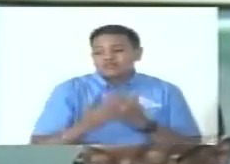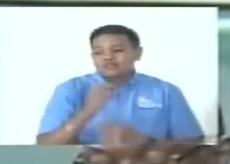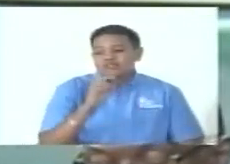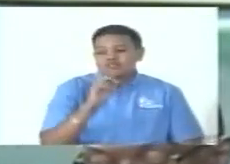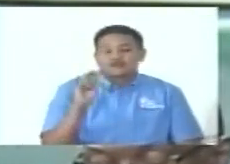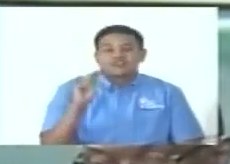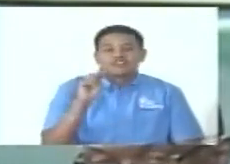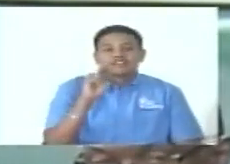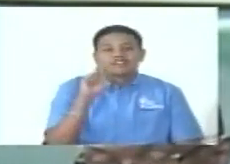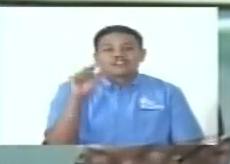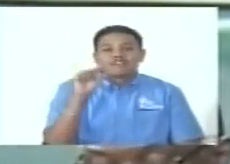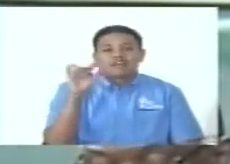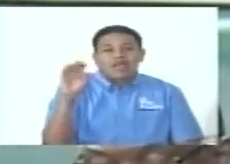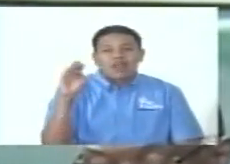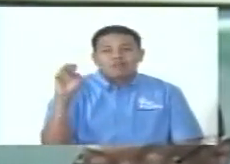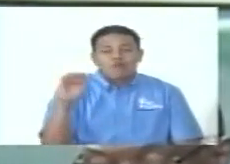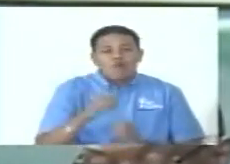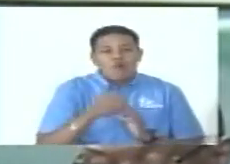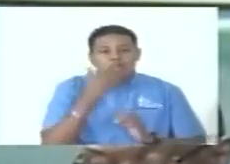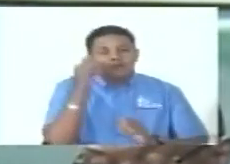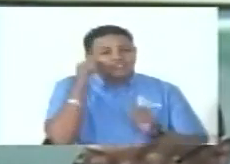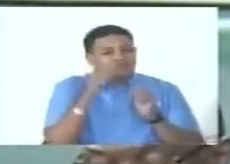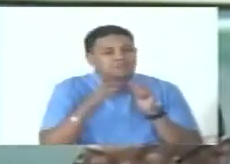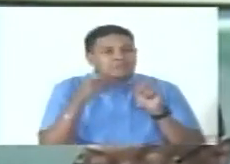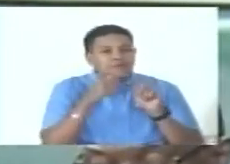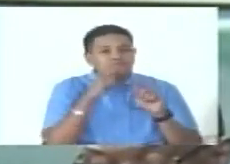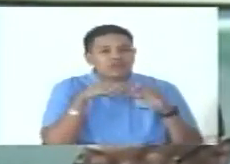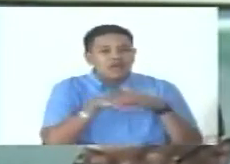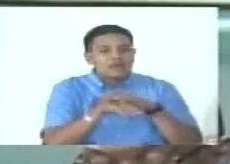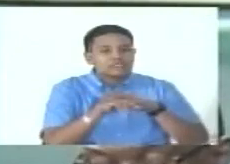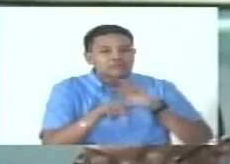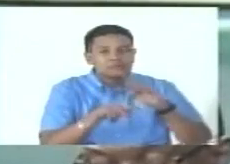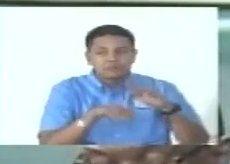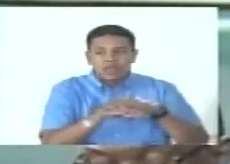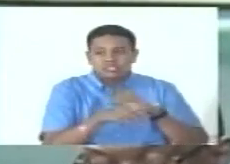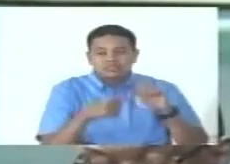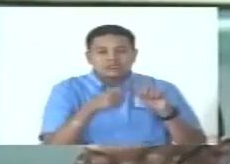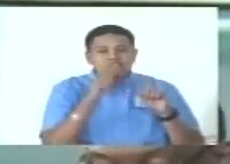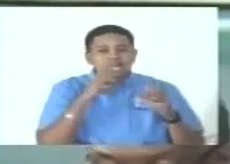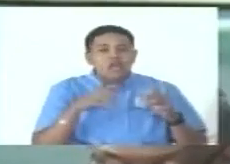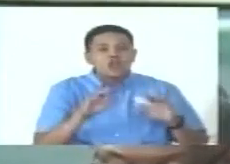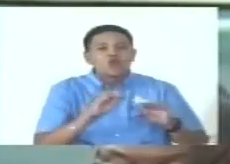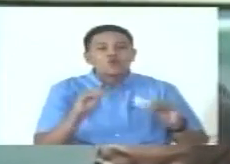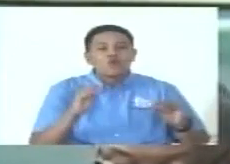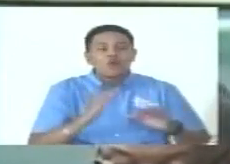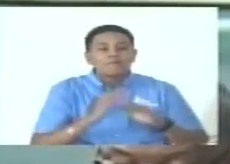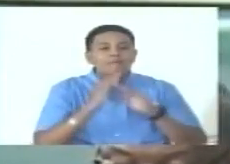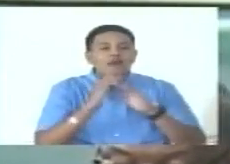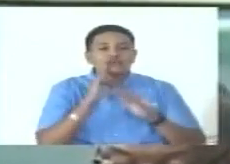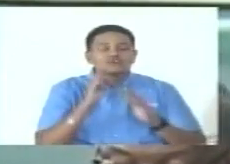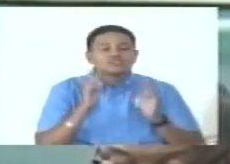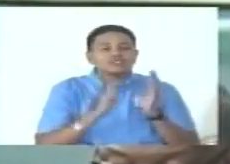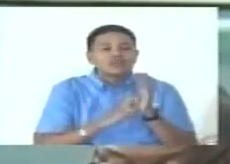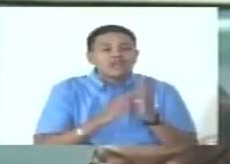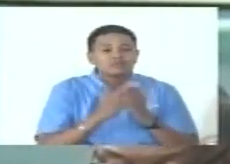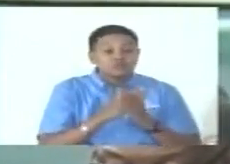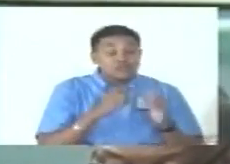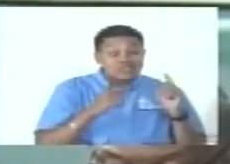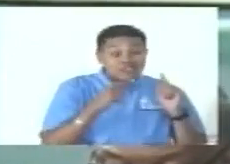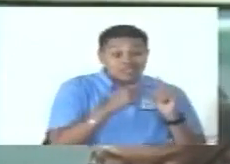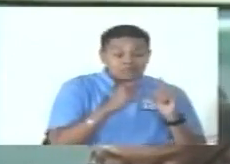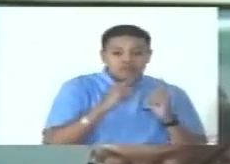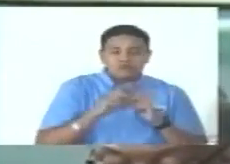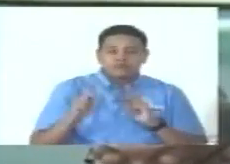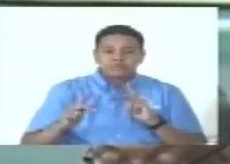we remember him? He was accessible to the people. He allowed no barrier to stand between him and